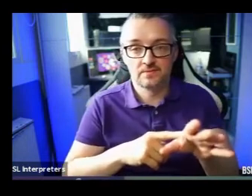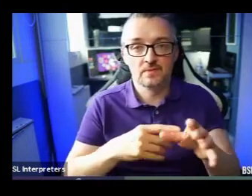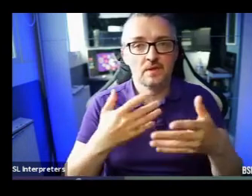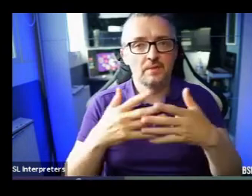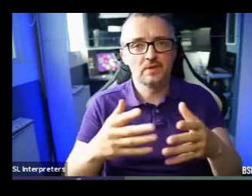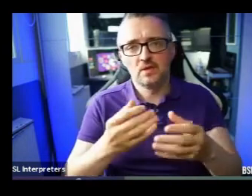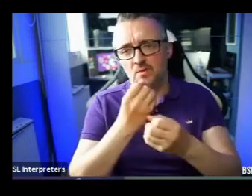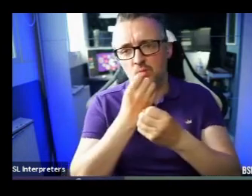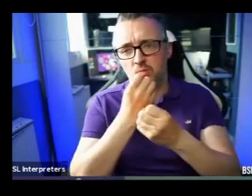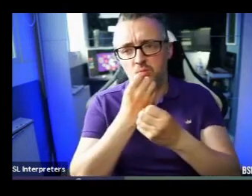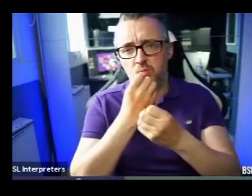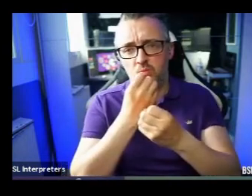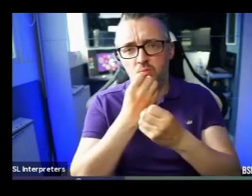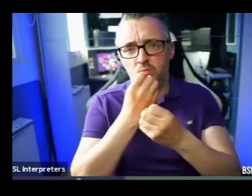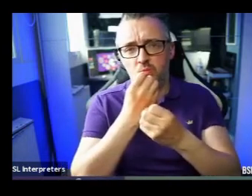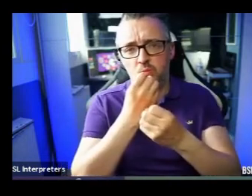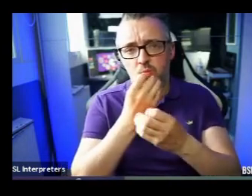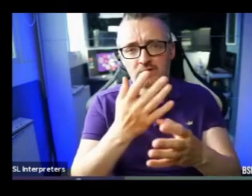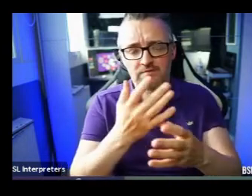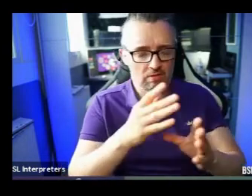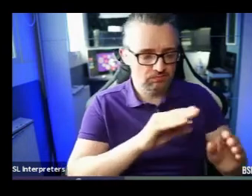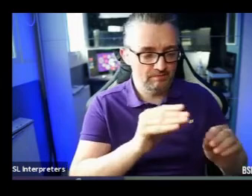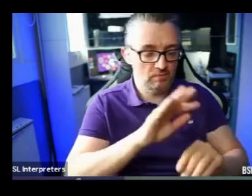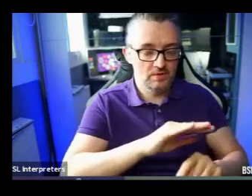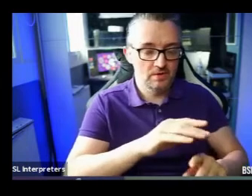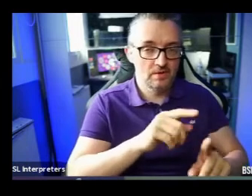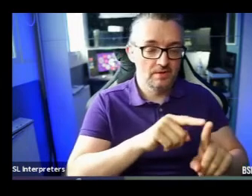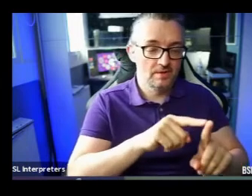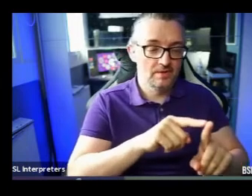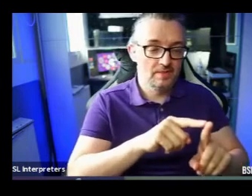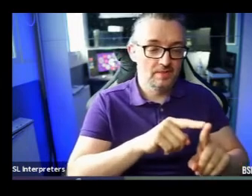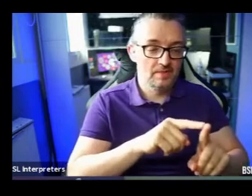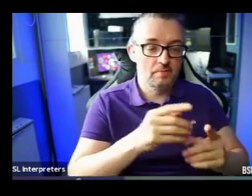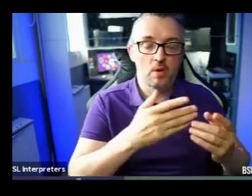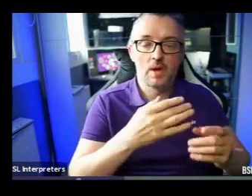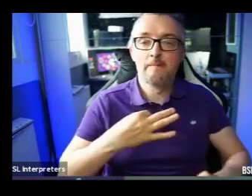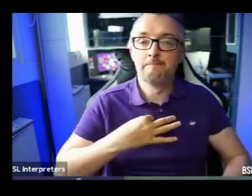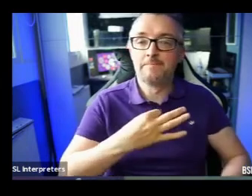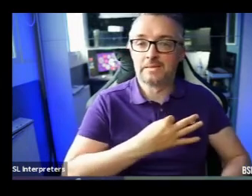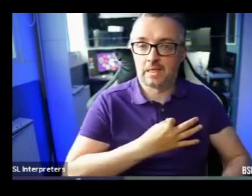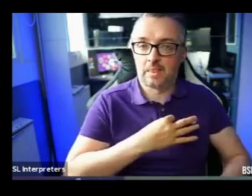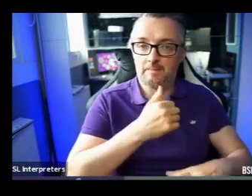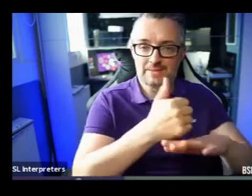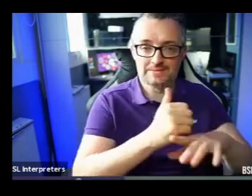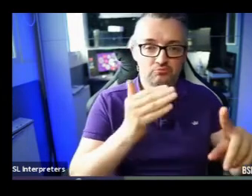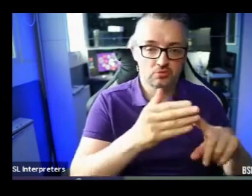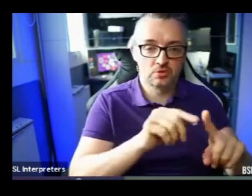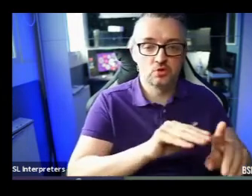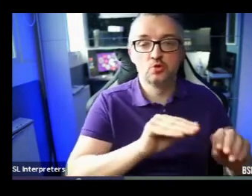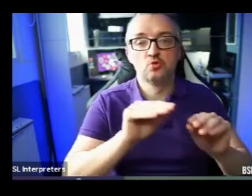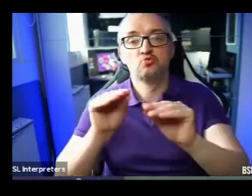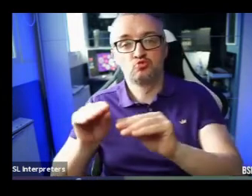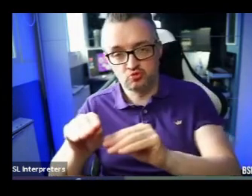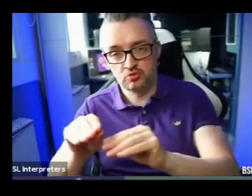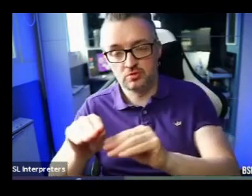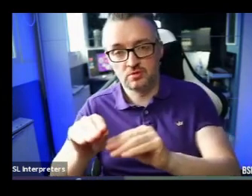had a wonderful transformation from a rights-based approach, from a more medical-based approach to a